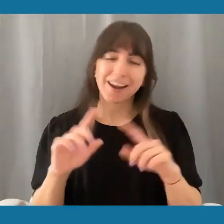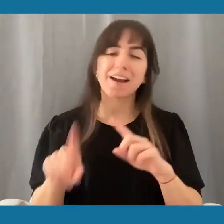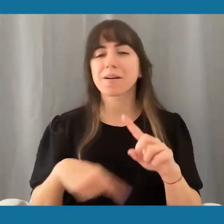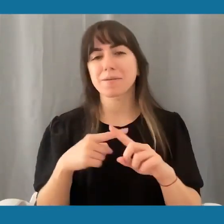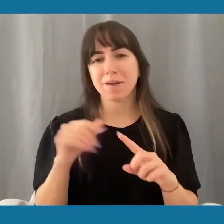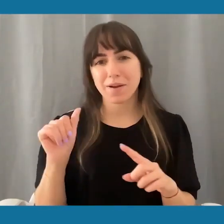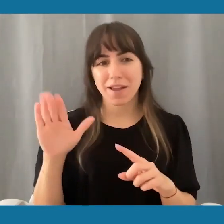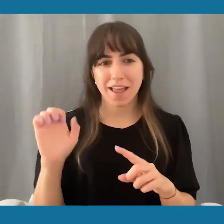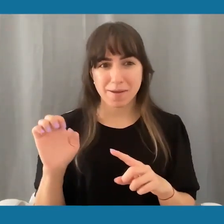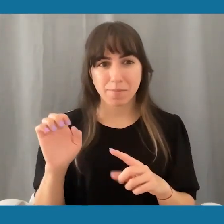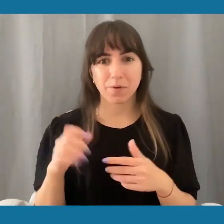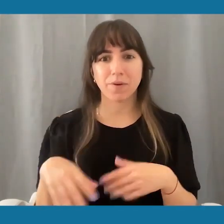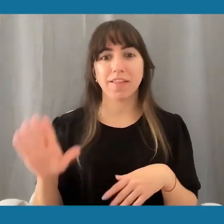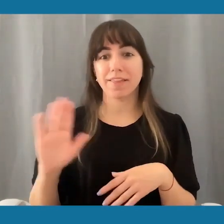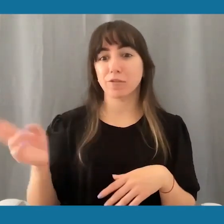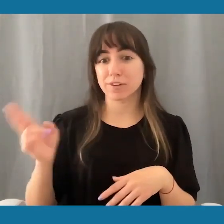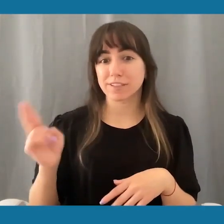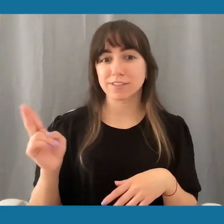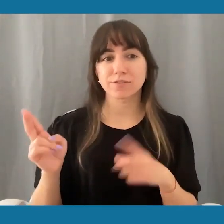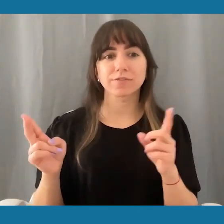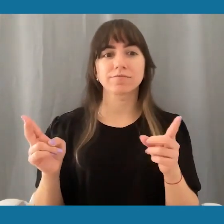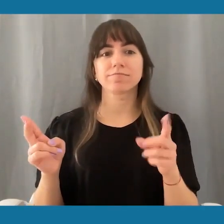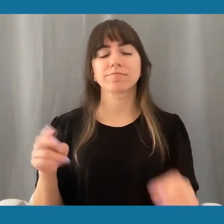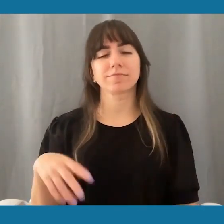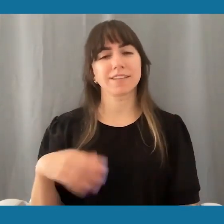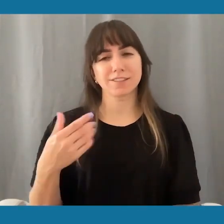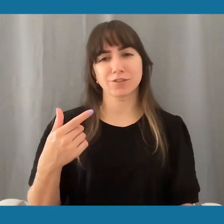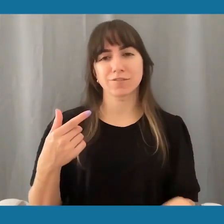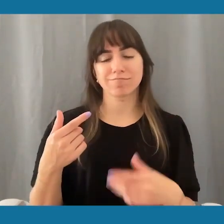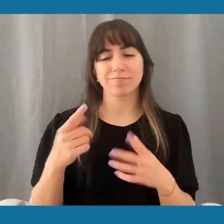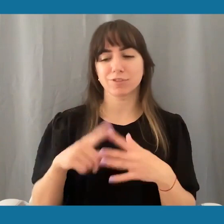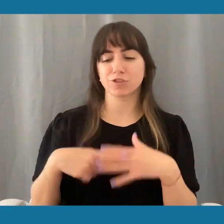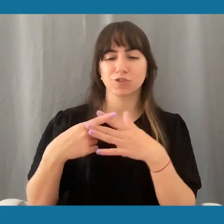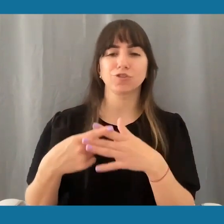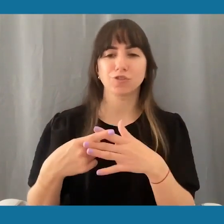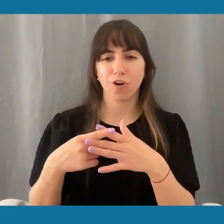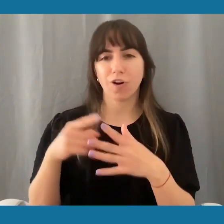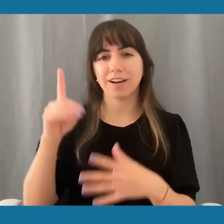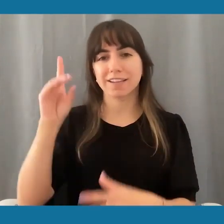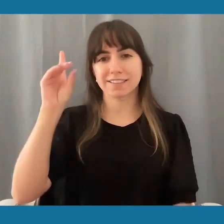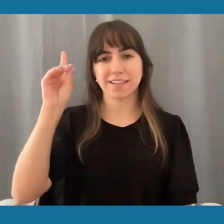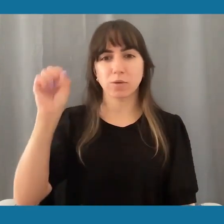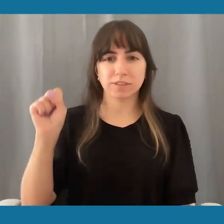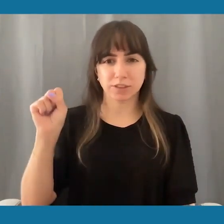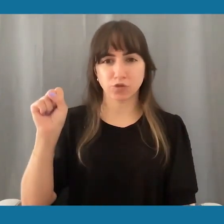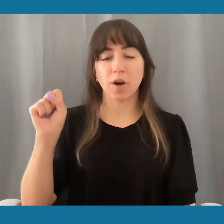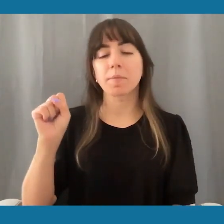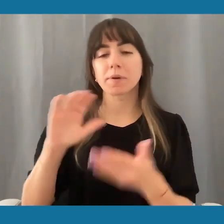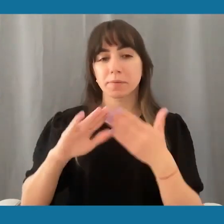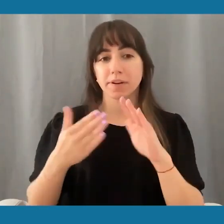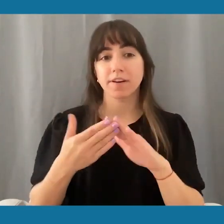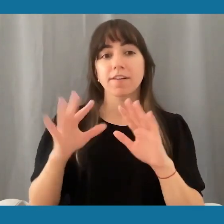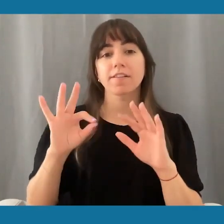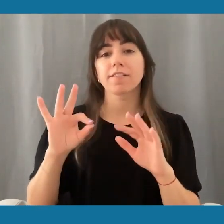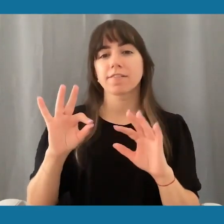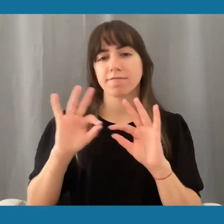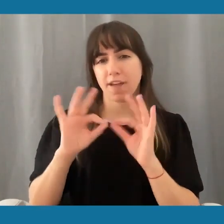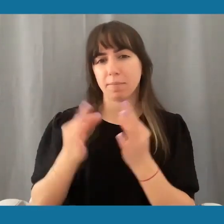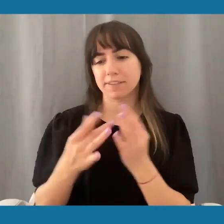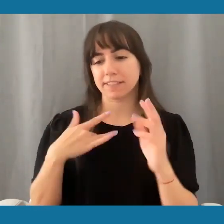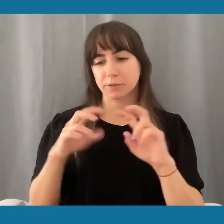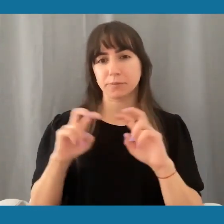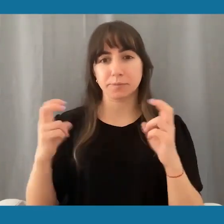grassroots movement that started in the Down syndrome community, where families gathered around a dining room table and wanted to start saving without